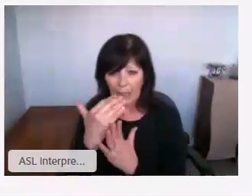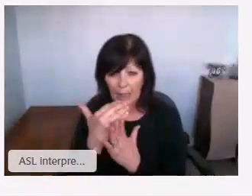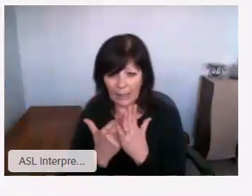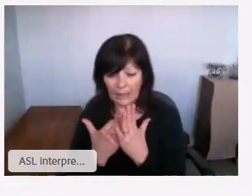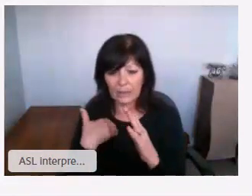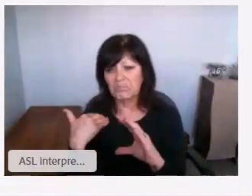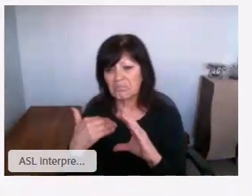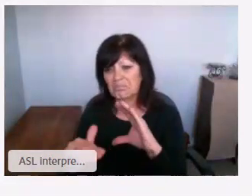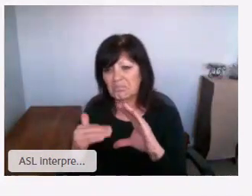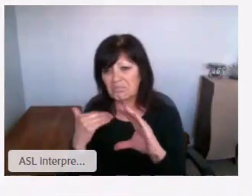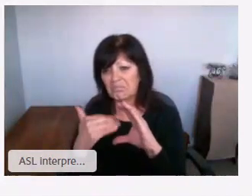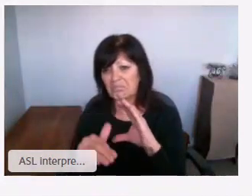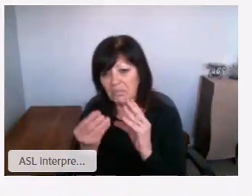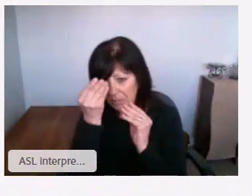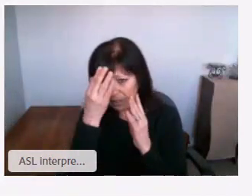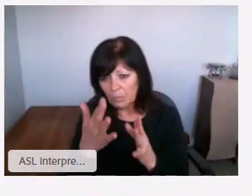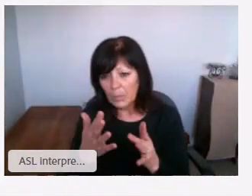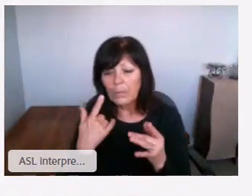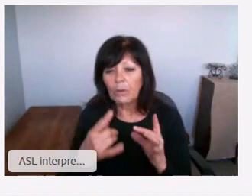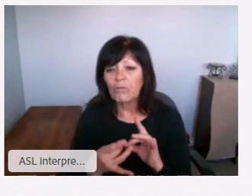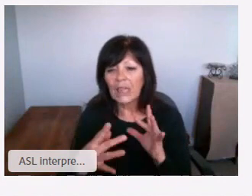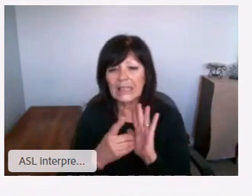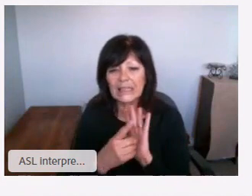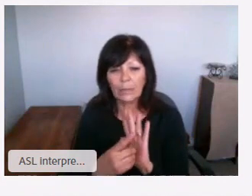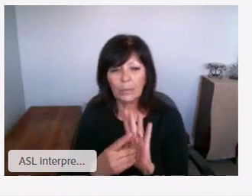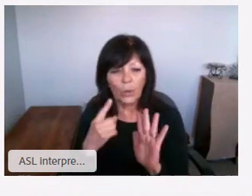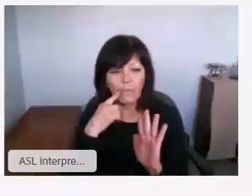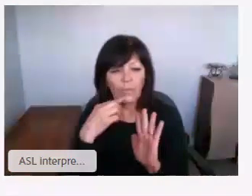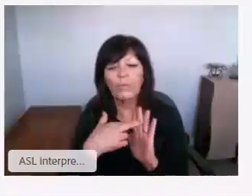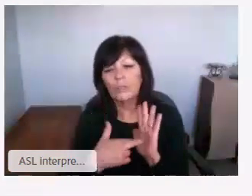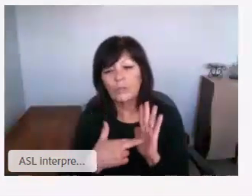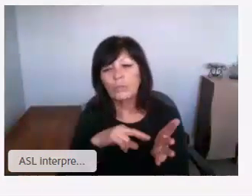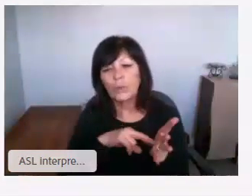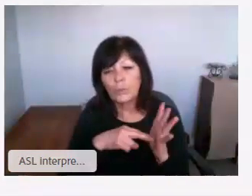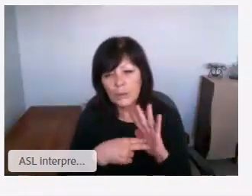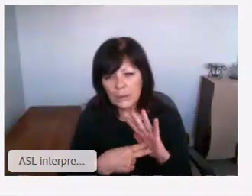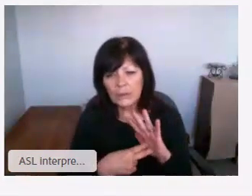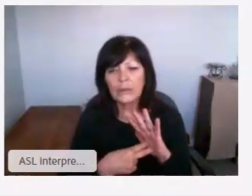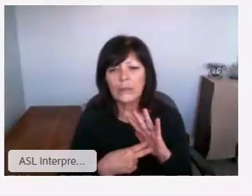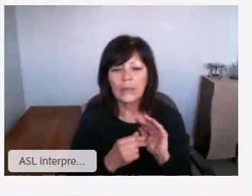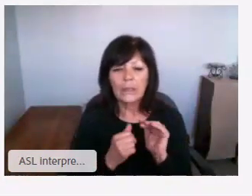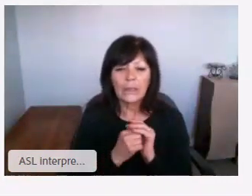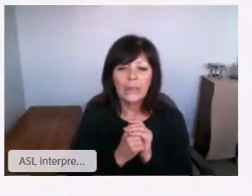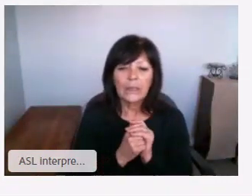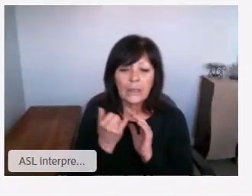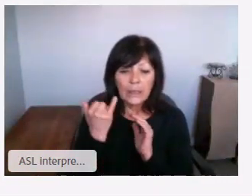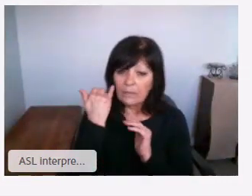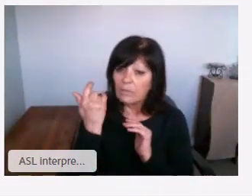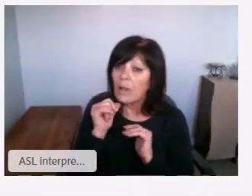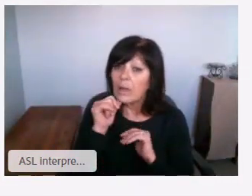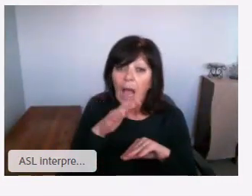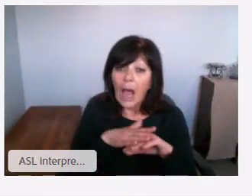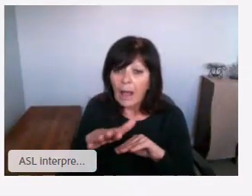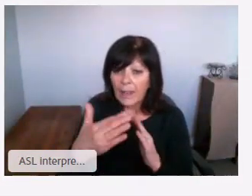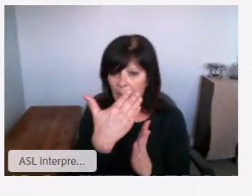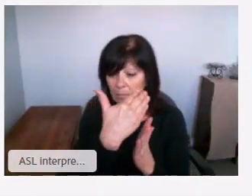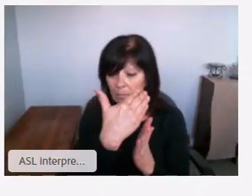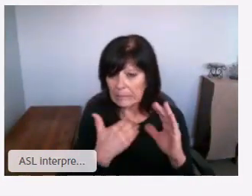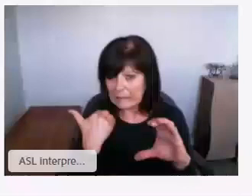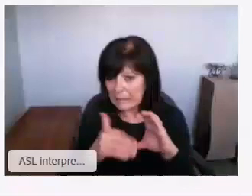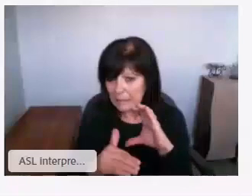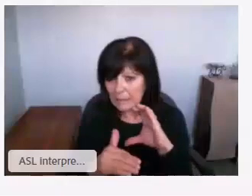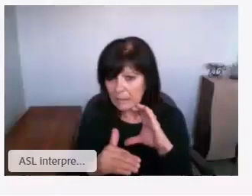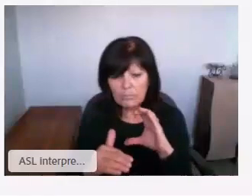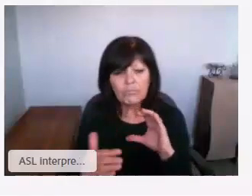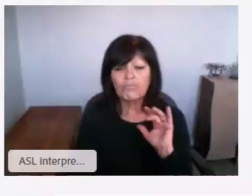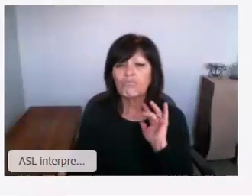information about those release demos for registration purposes when we're doing them. If you're not on that stakeholder email list, feel free to reach